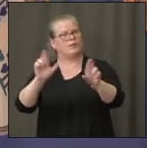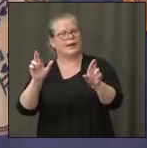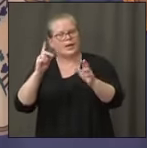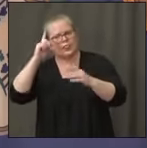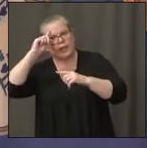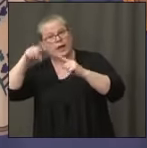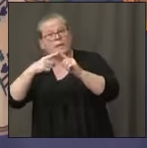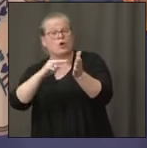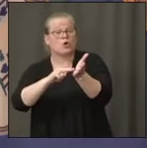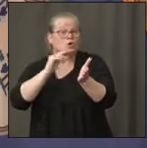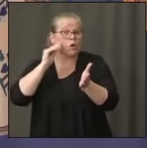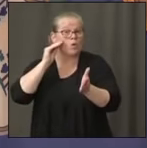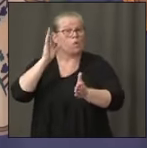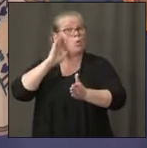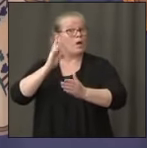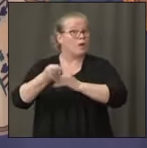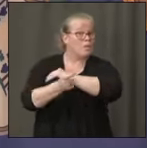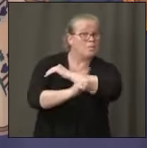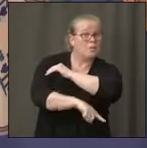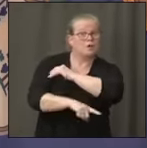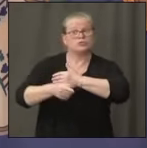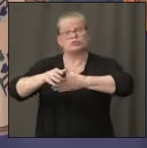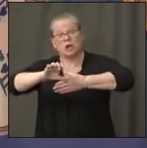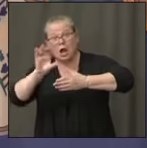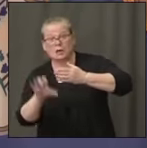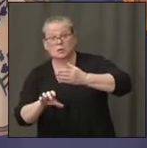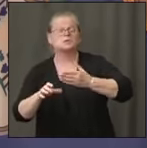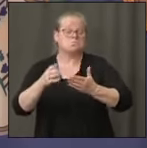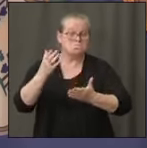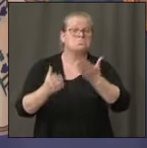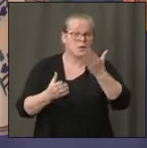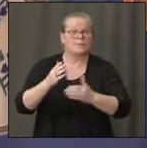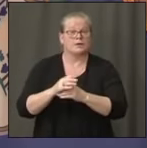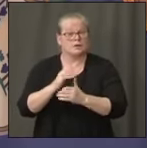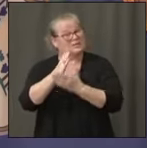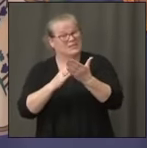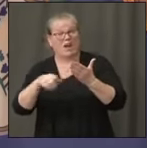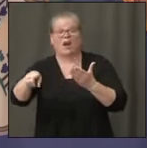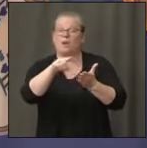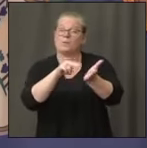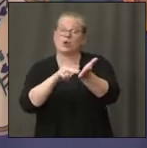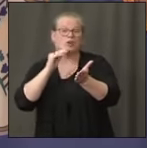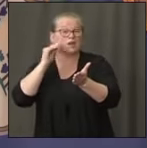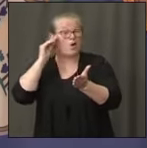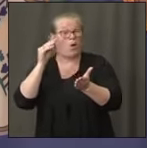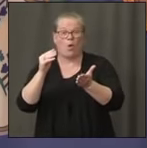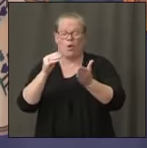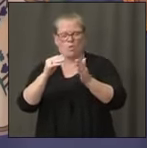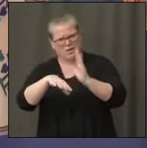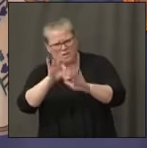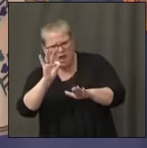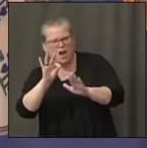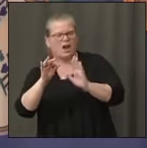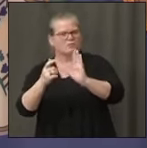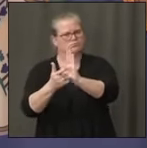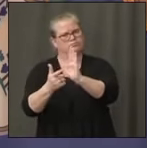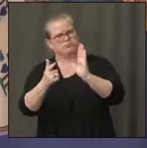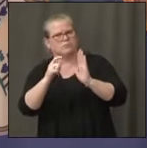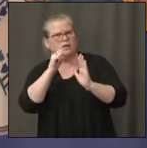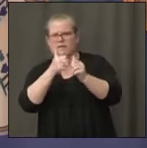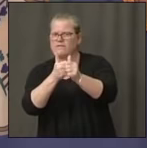penalties and consequences? Absolutely. Some of these nursing homes have been fined already, and they operate under regulation of a Department of